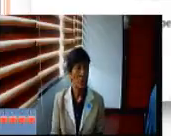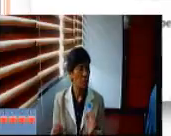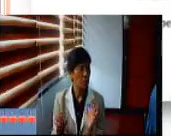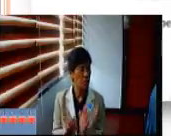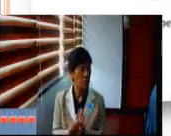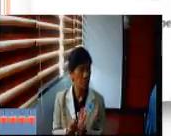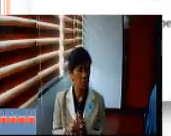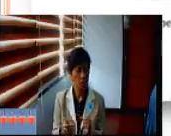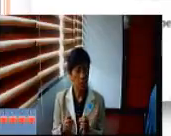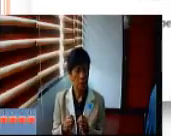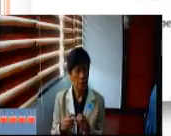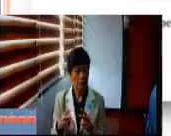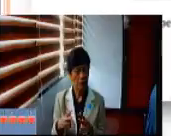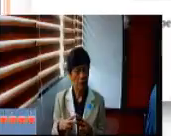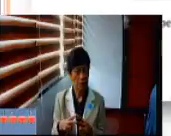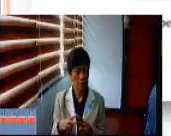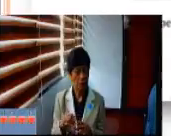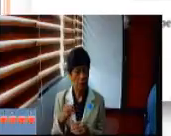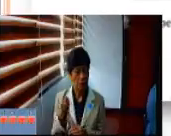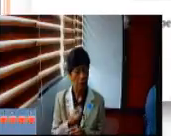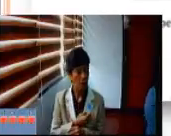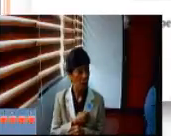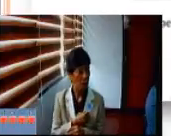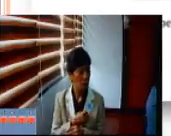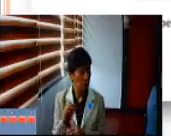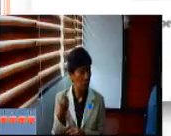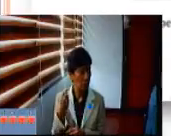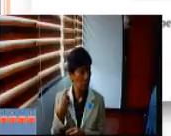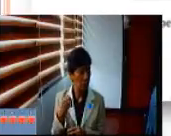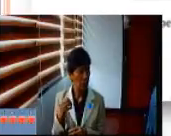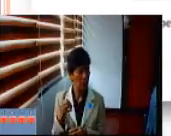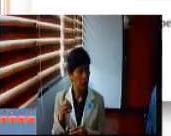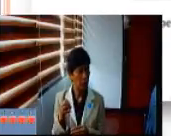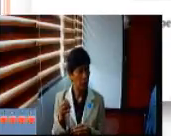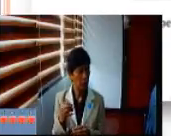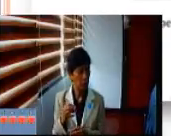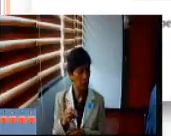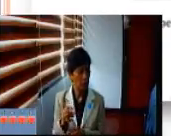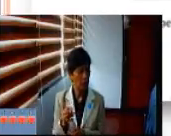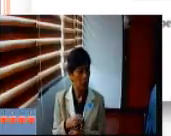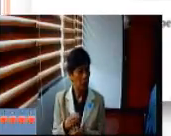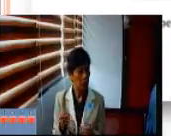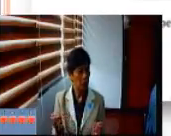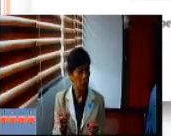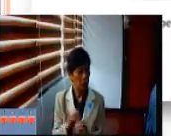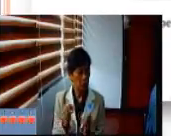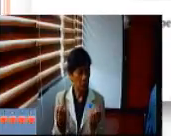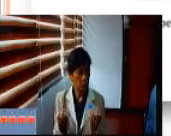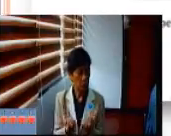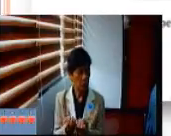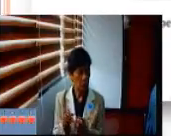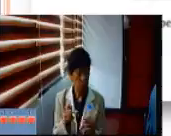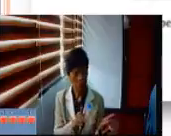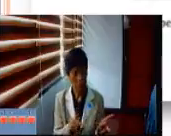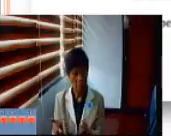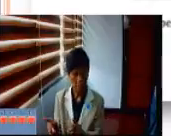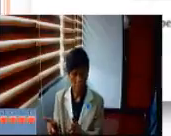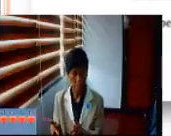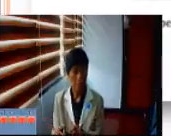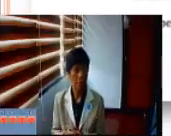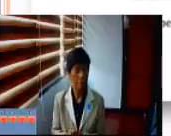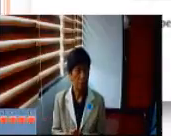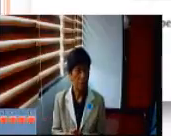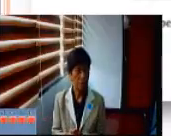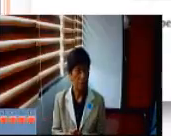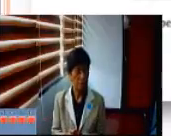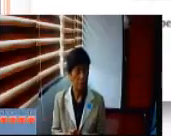even in our official organizational plans and organizational mandates,